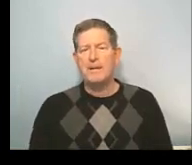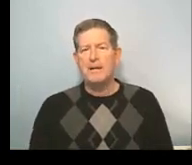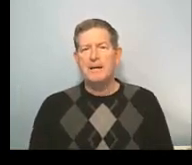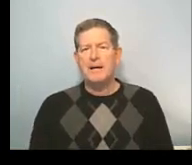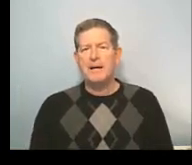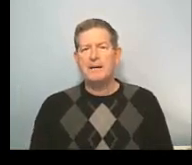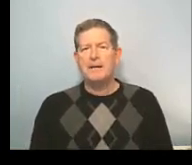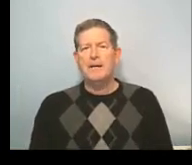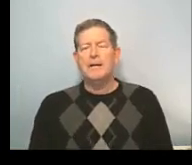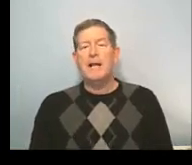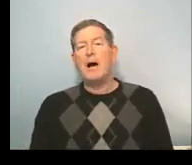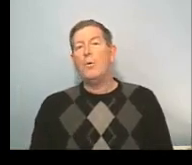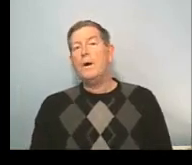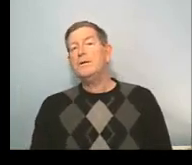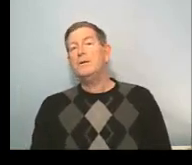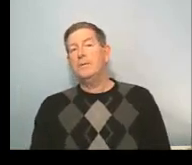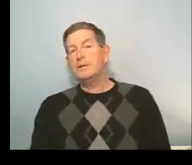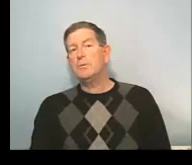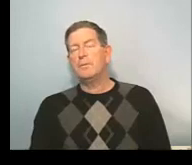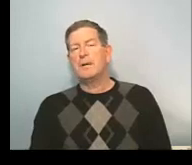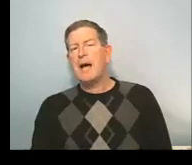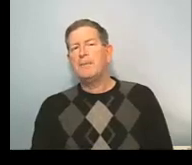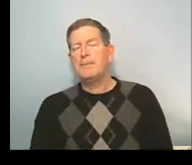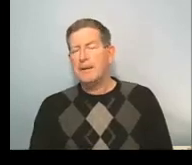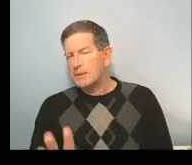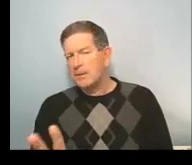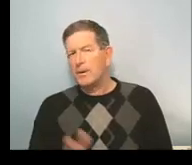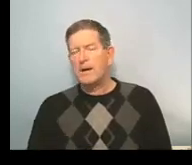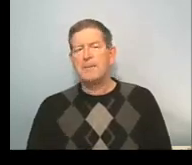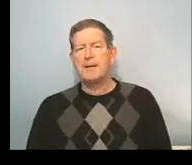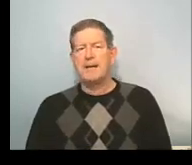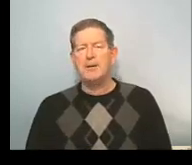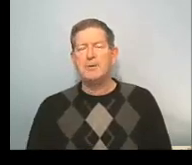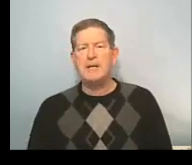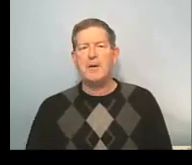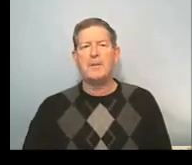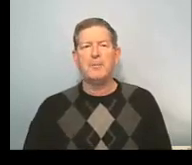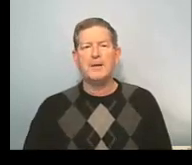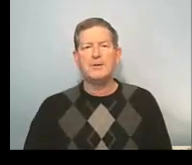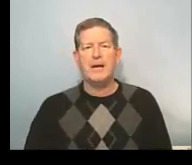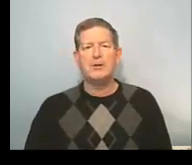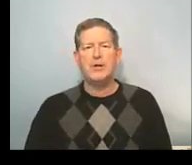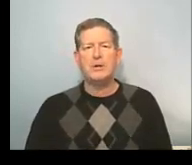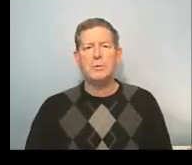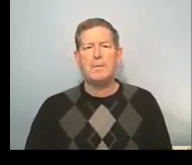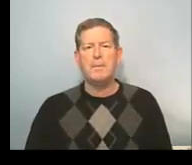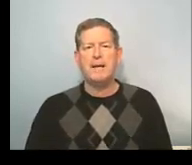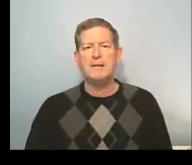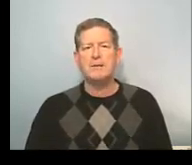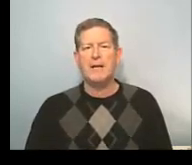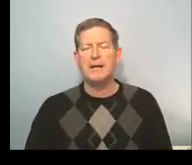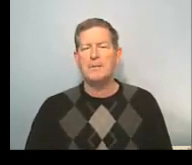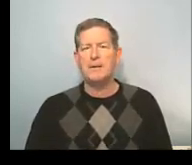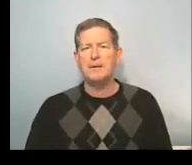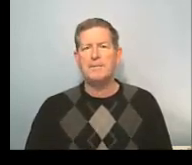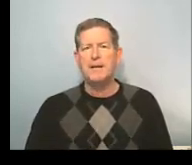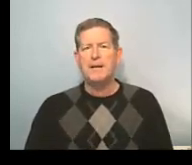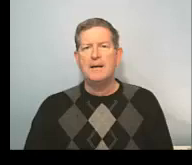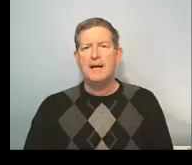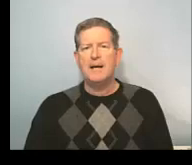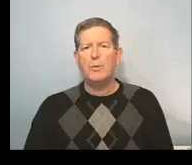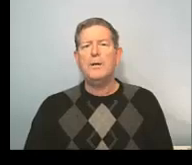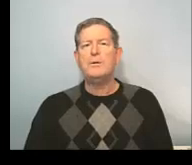Okay? Now, what do you do? This is where it becomes a little more complicated. You see how the plus sign changed to a minus sign up